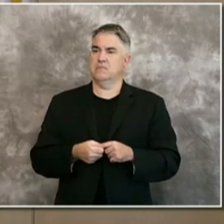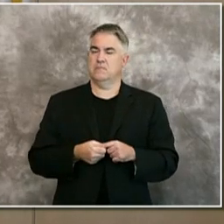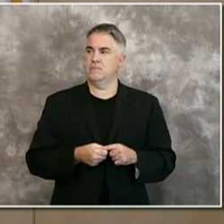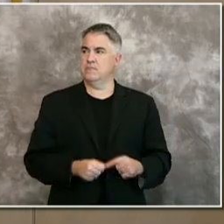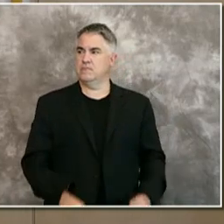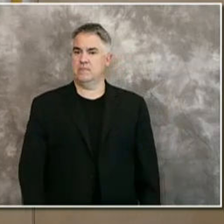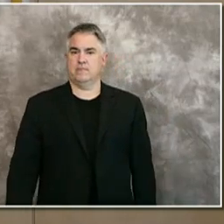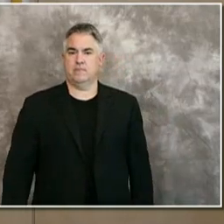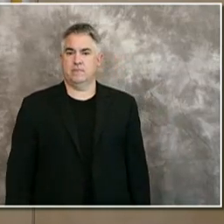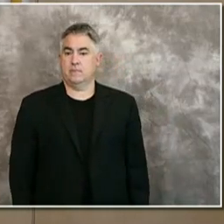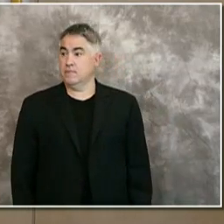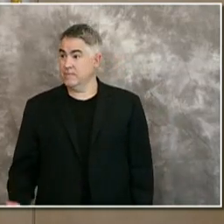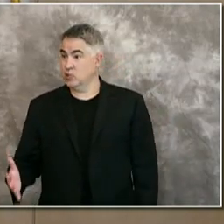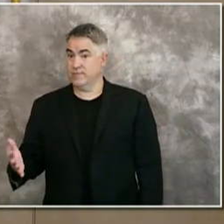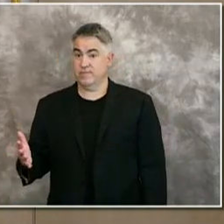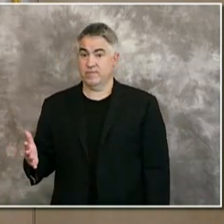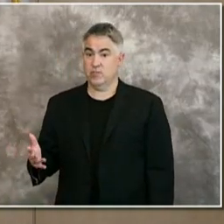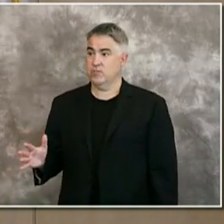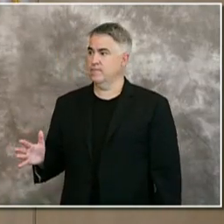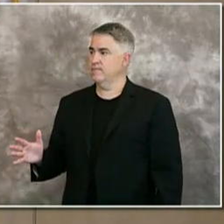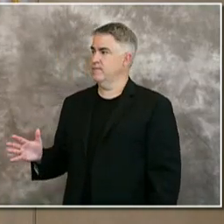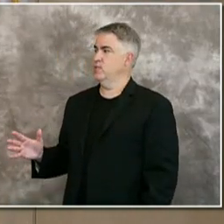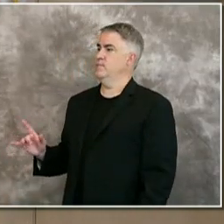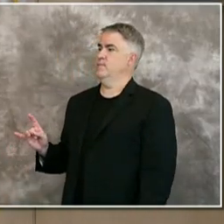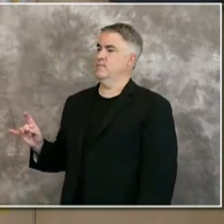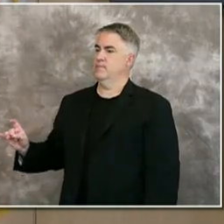that it? Thank you.